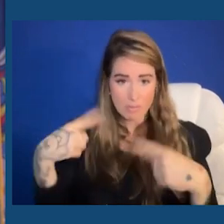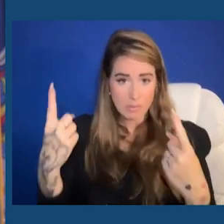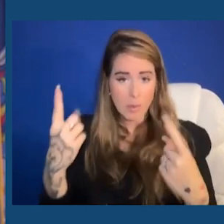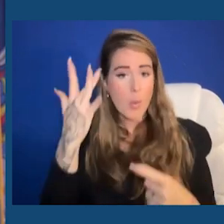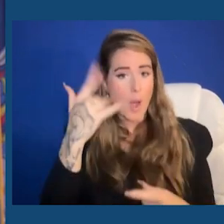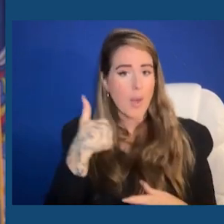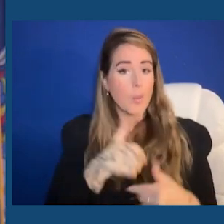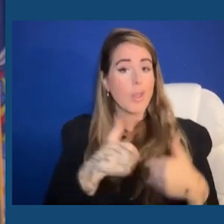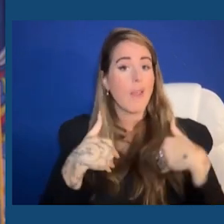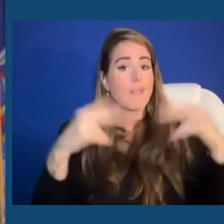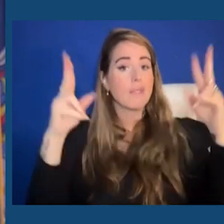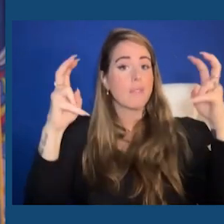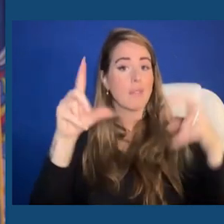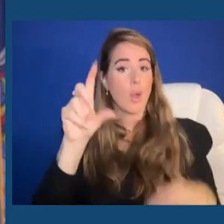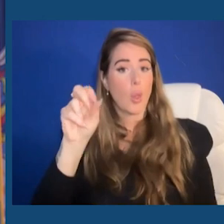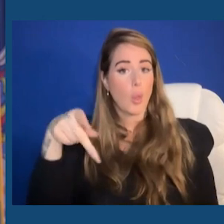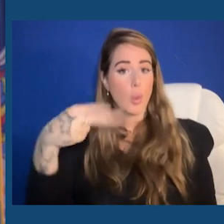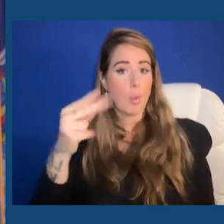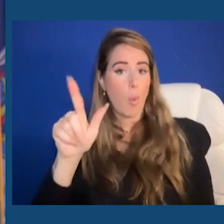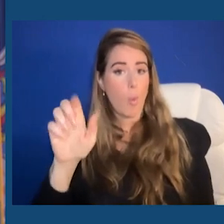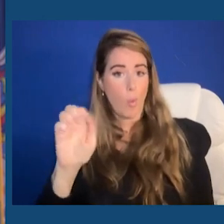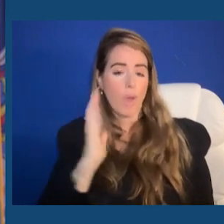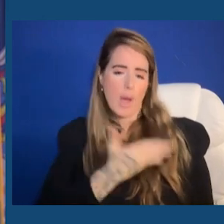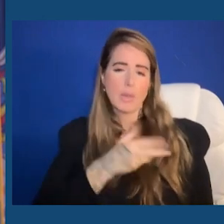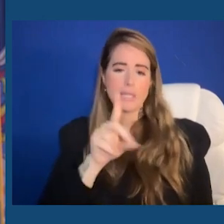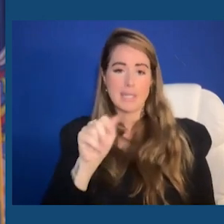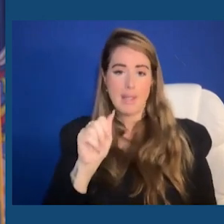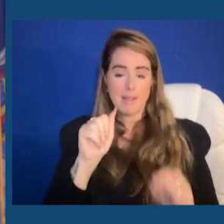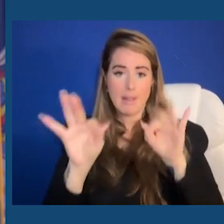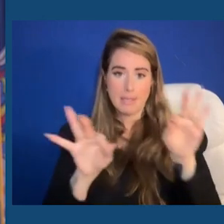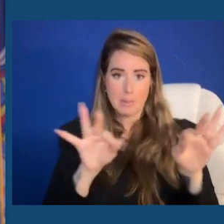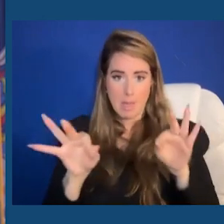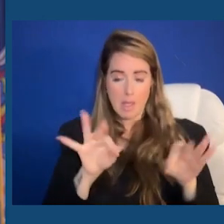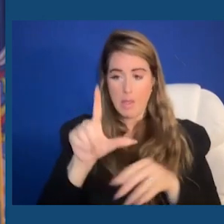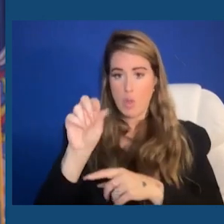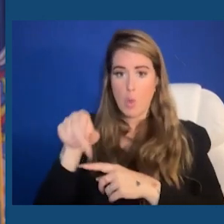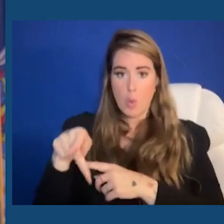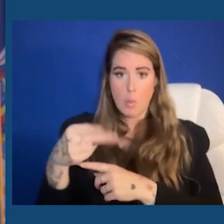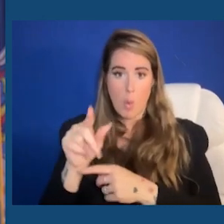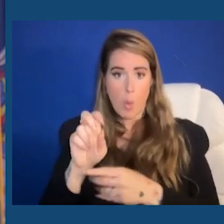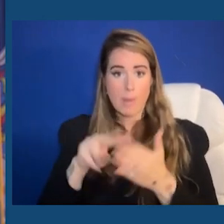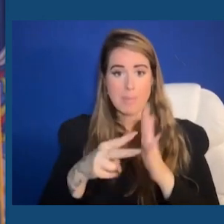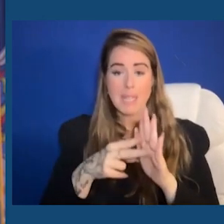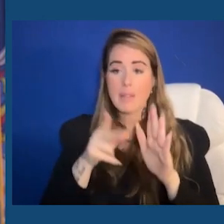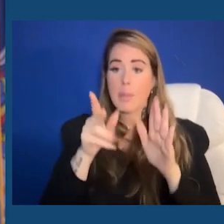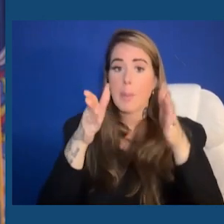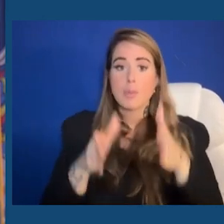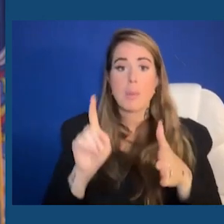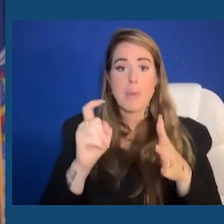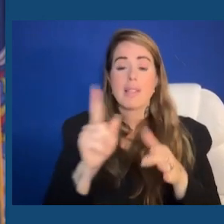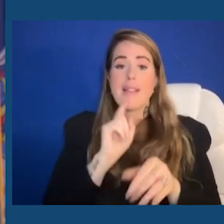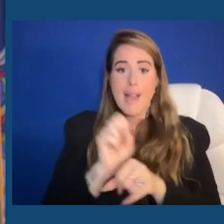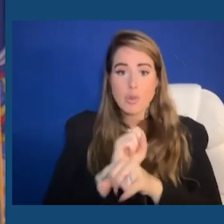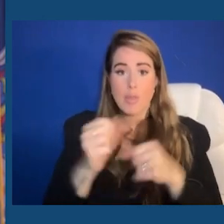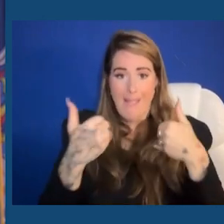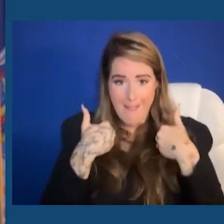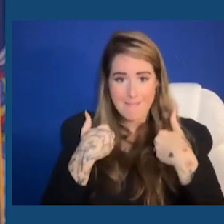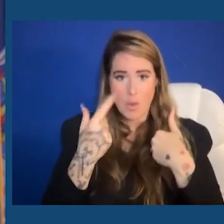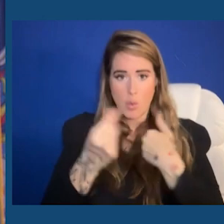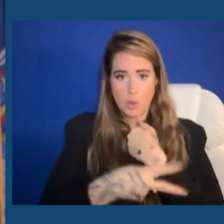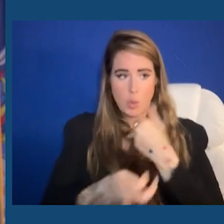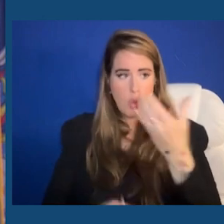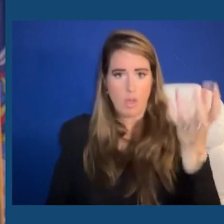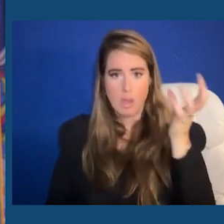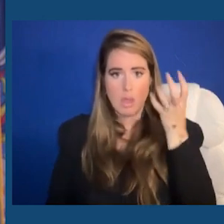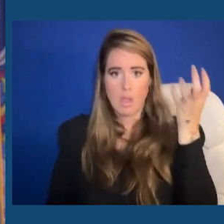the district attorney can tell you, that requires actual possession of the stolen item. That's why I'm